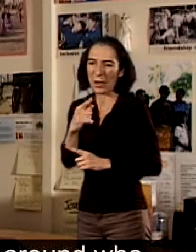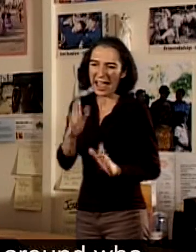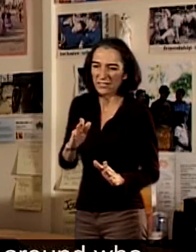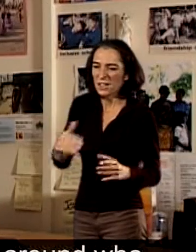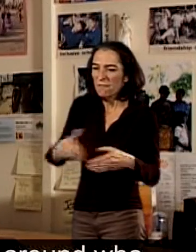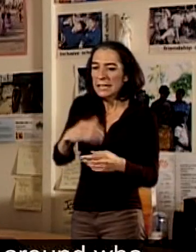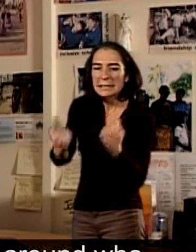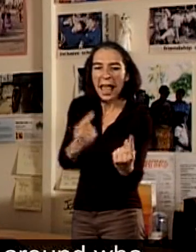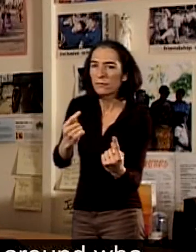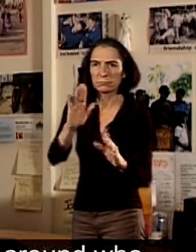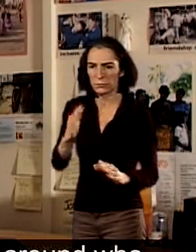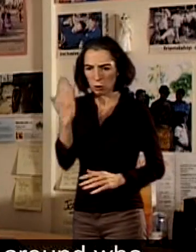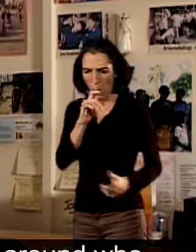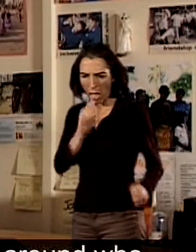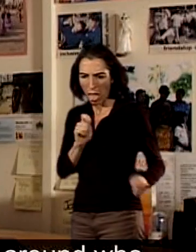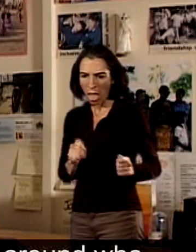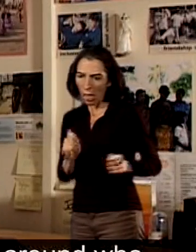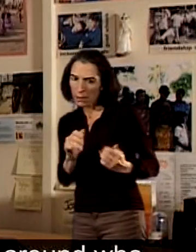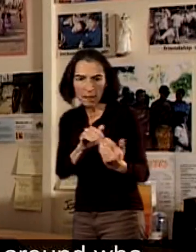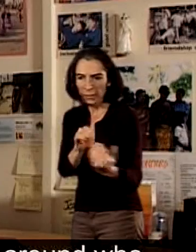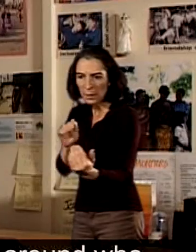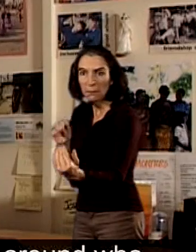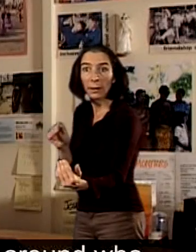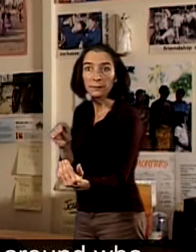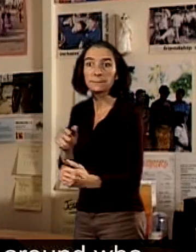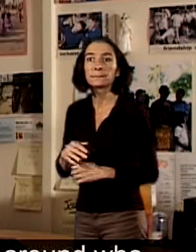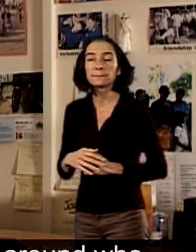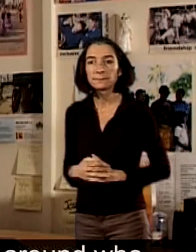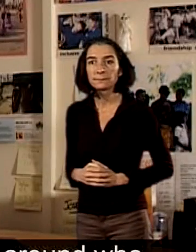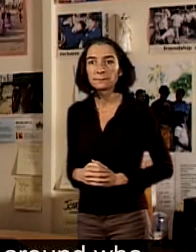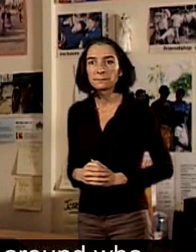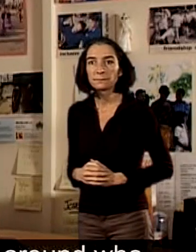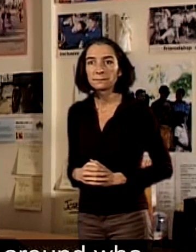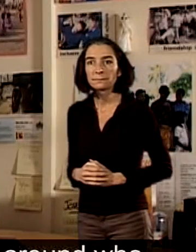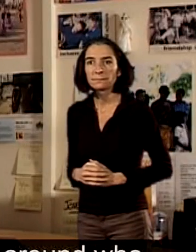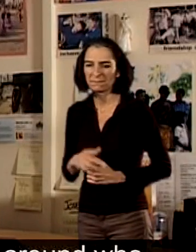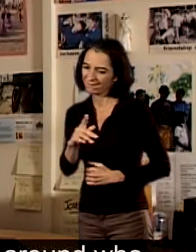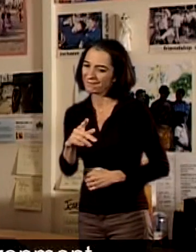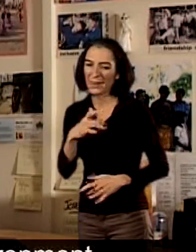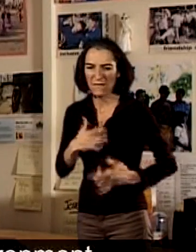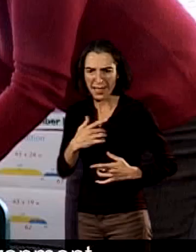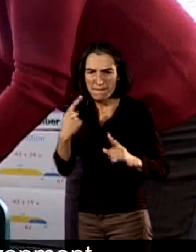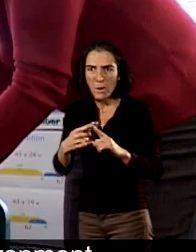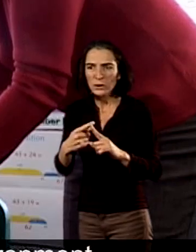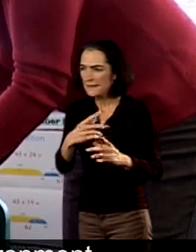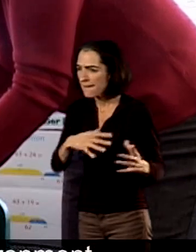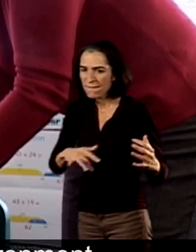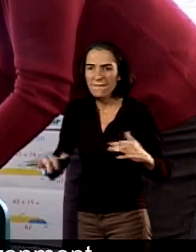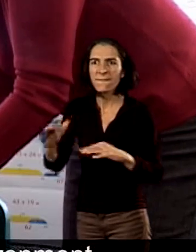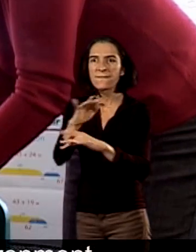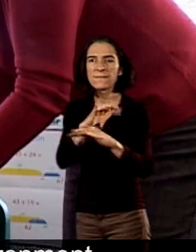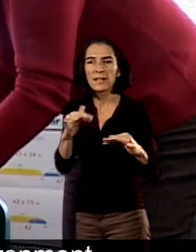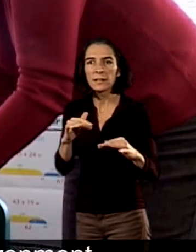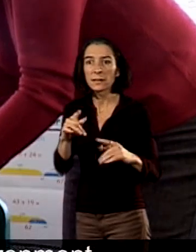continually developing around who's here. And there's a very, very positive feel. And I think if you've